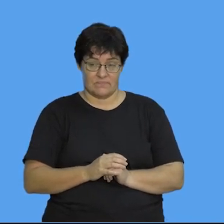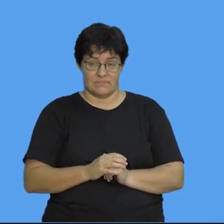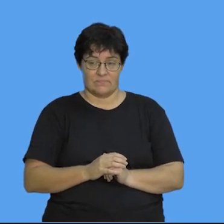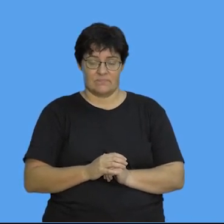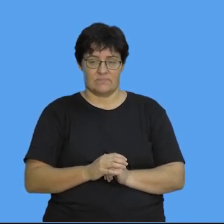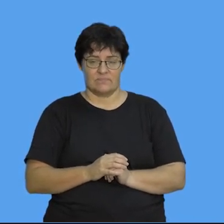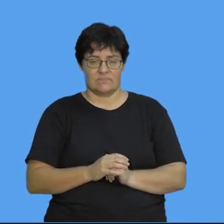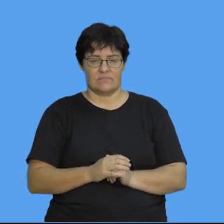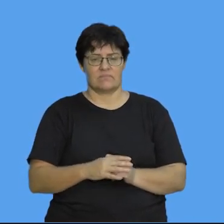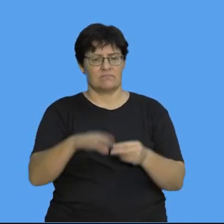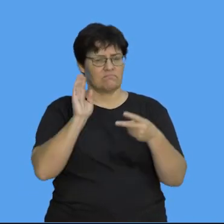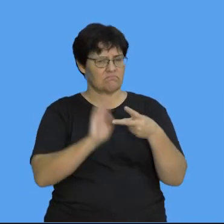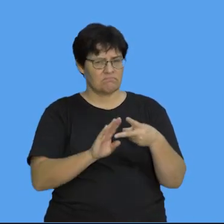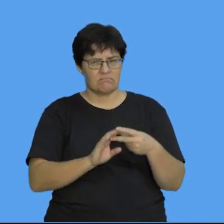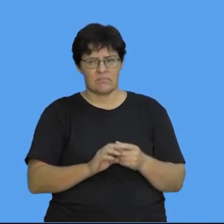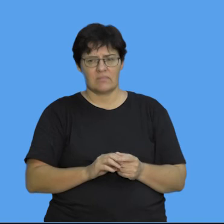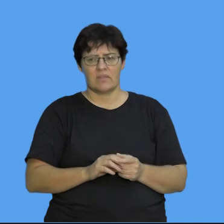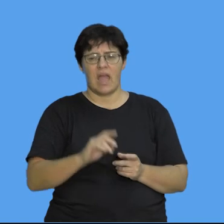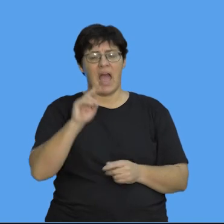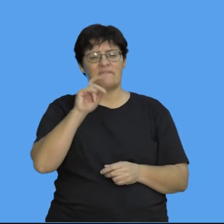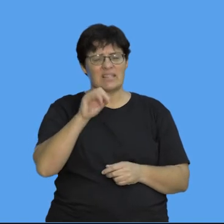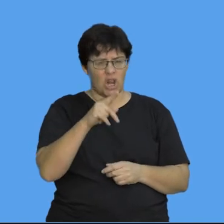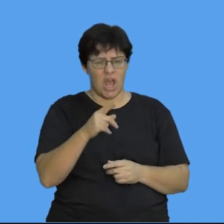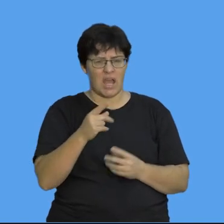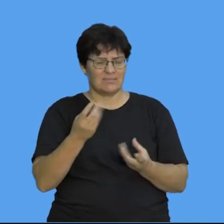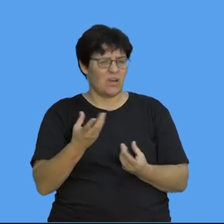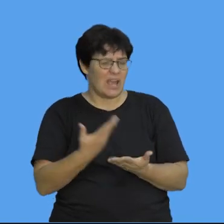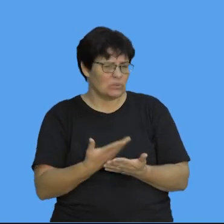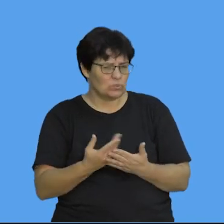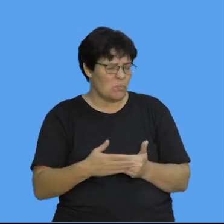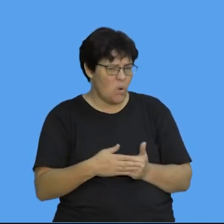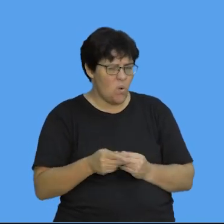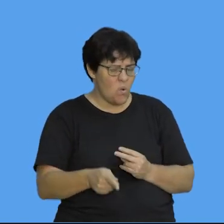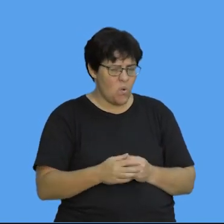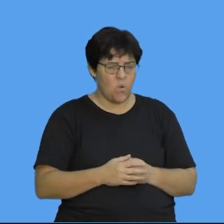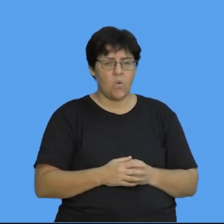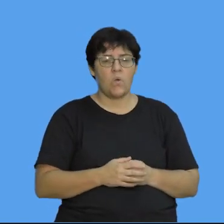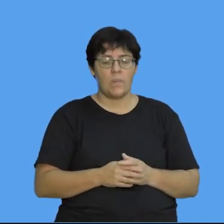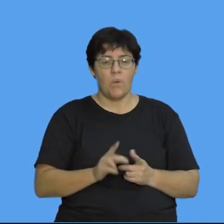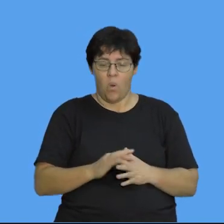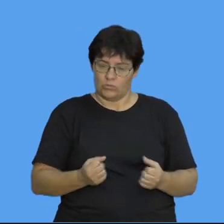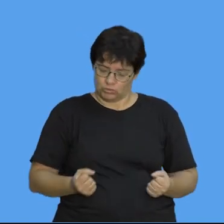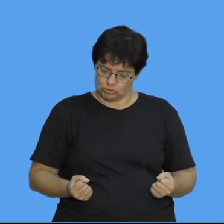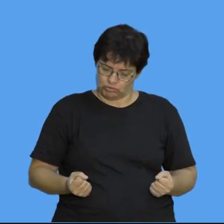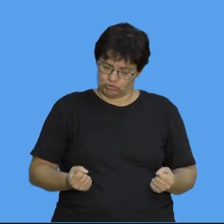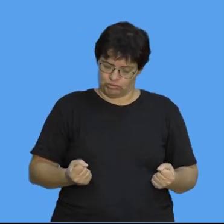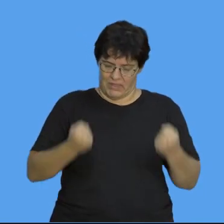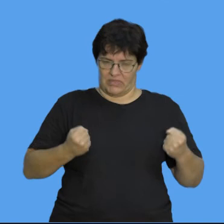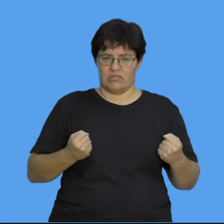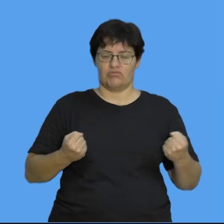All right. And what else can vascular tissue do? Vascular tissue is strengthening